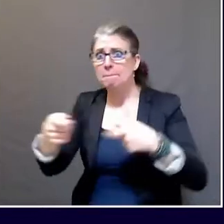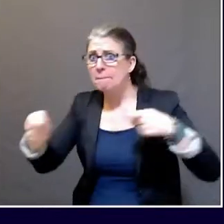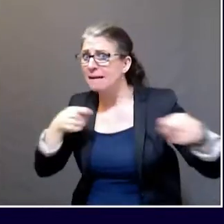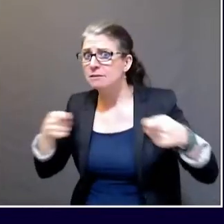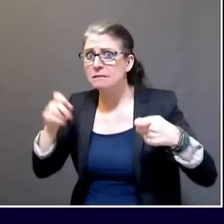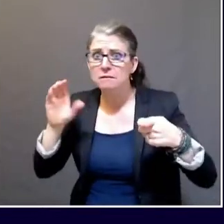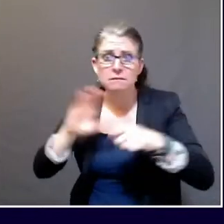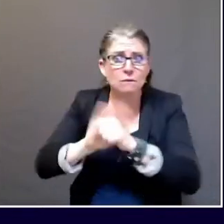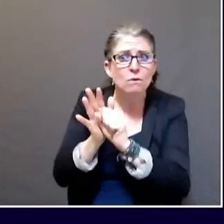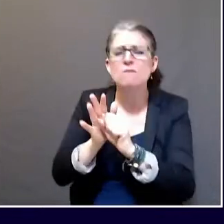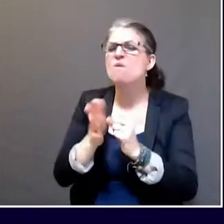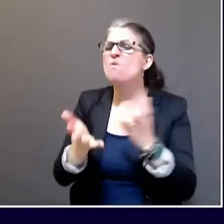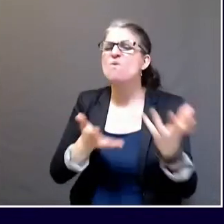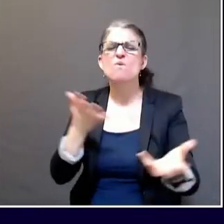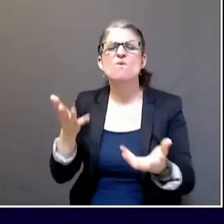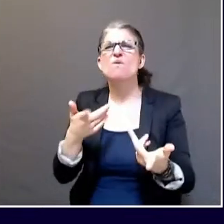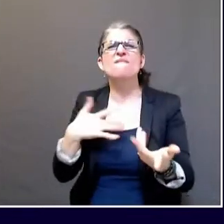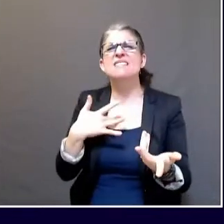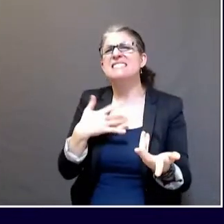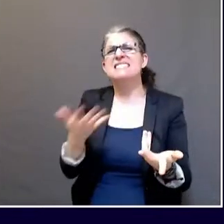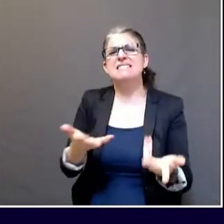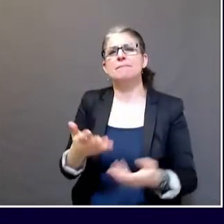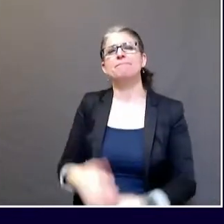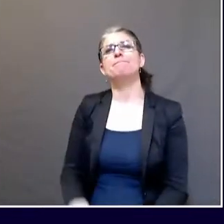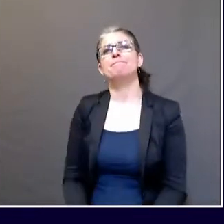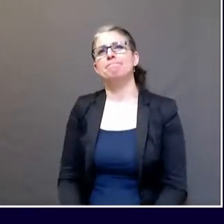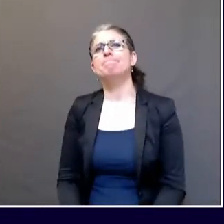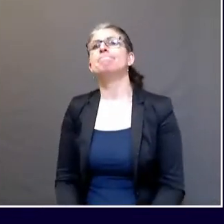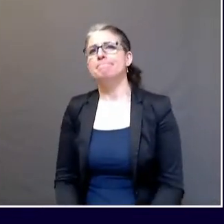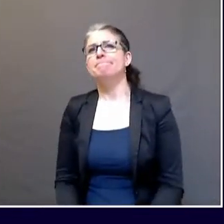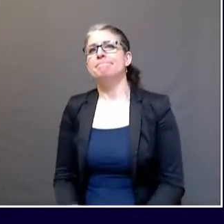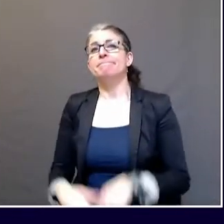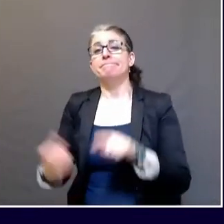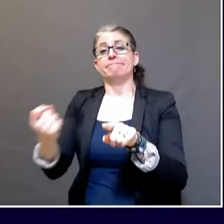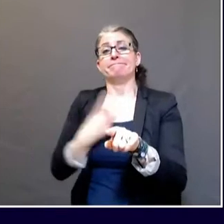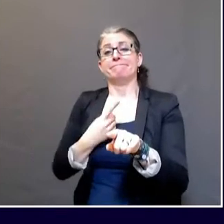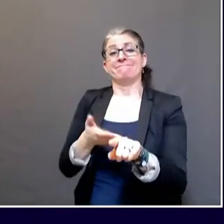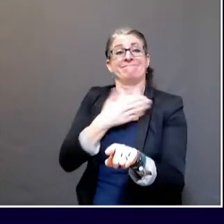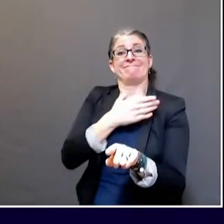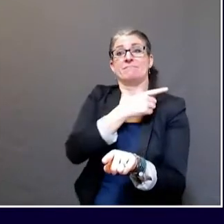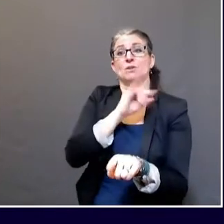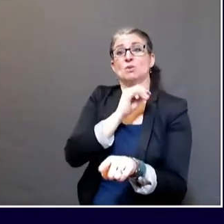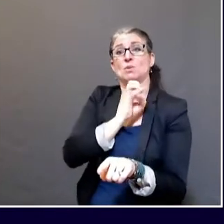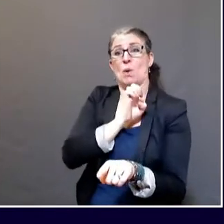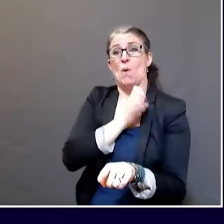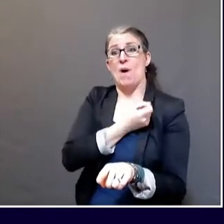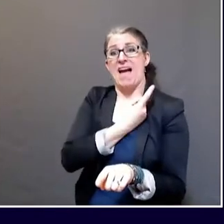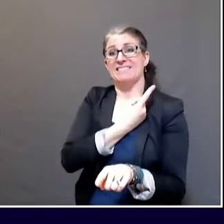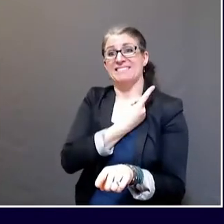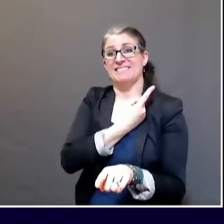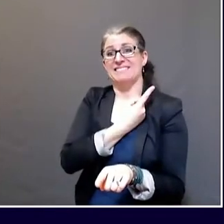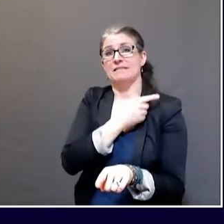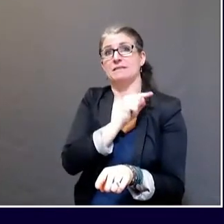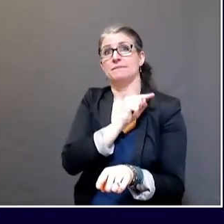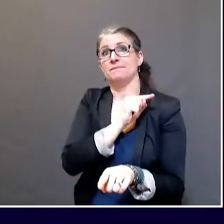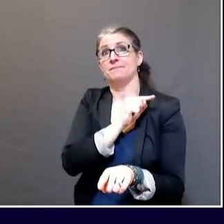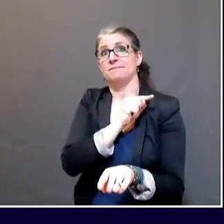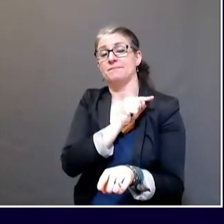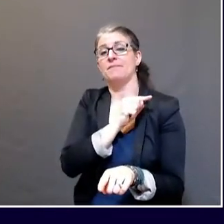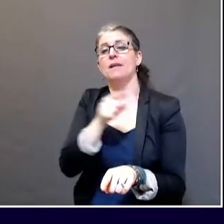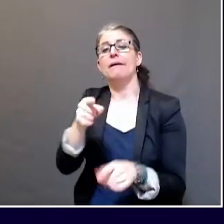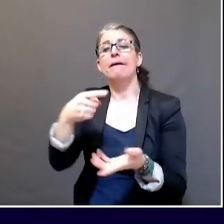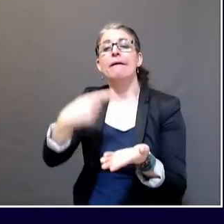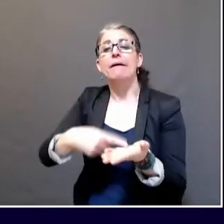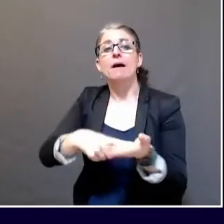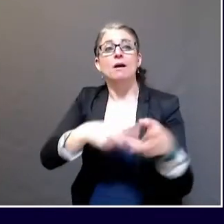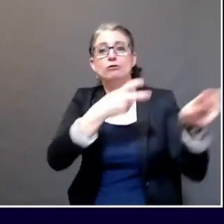think, Joe's question, which is we've had conversations with the transition team. We look forward to having